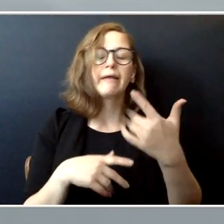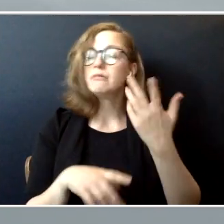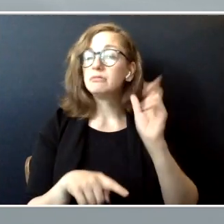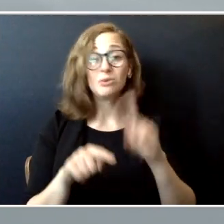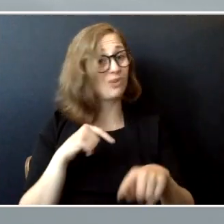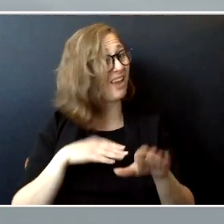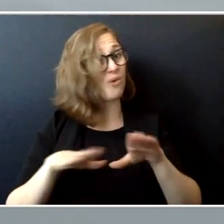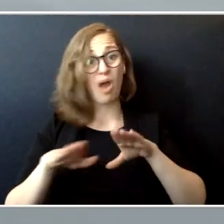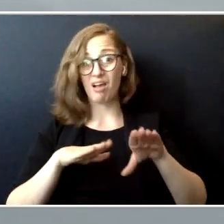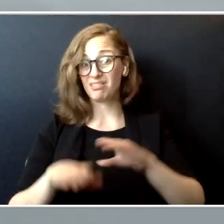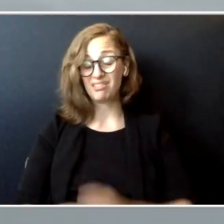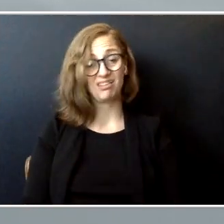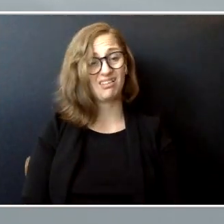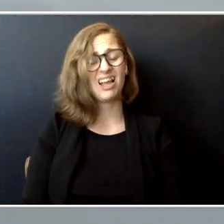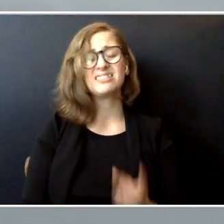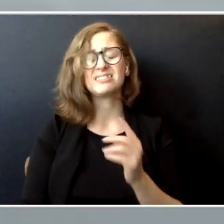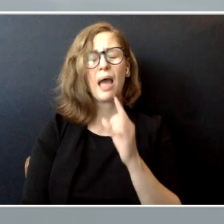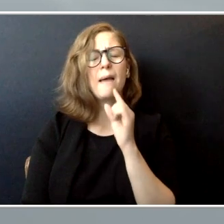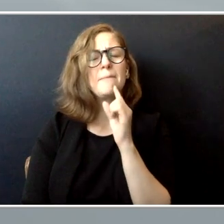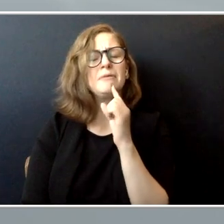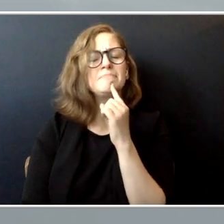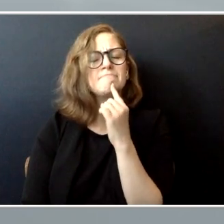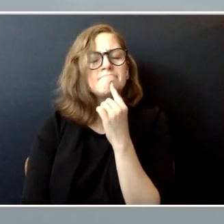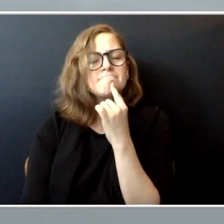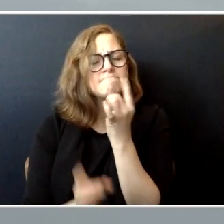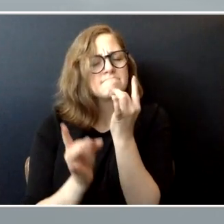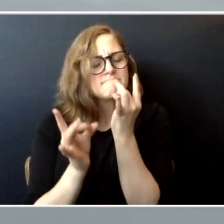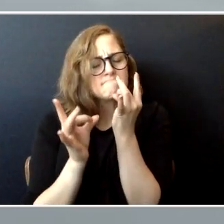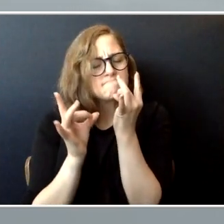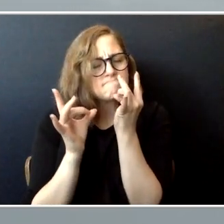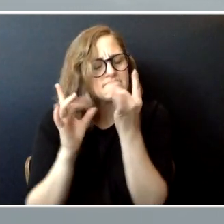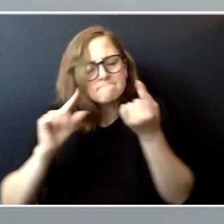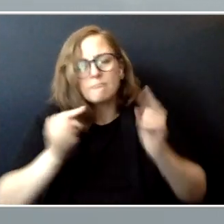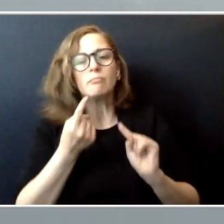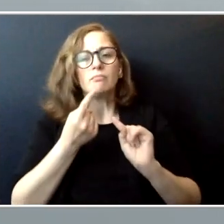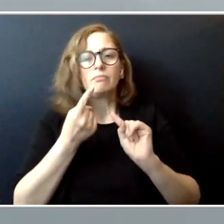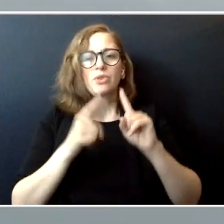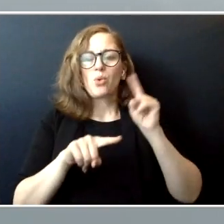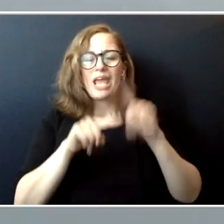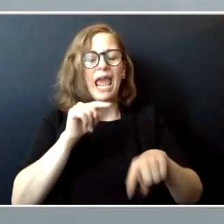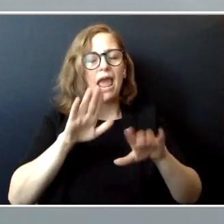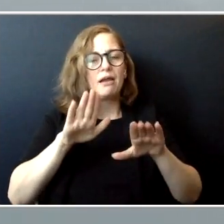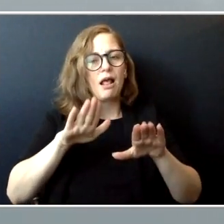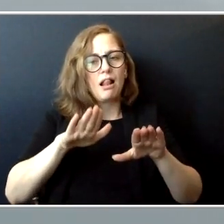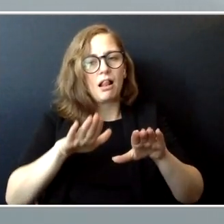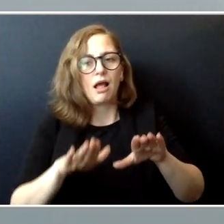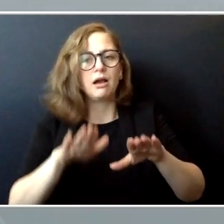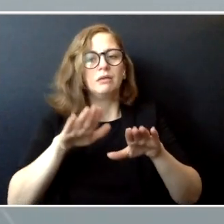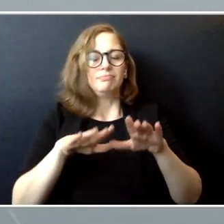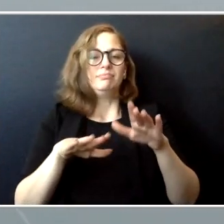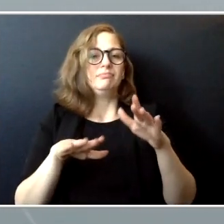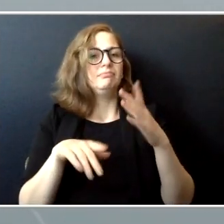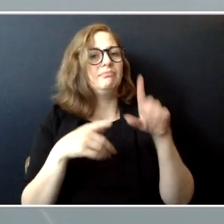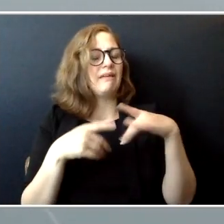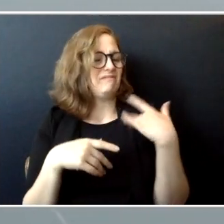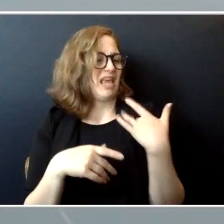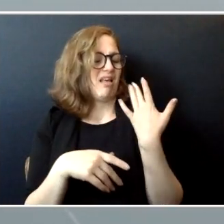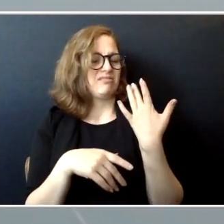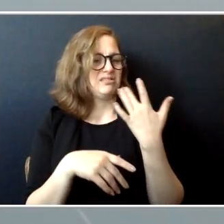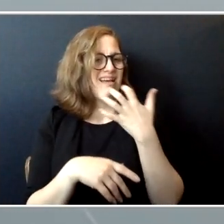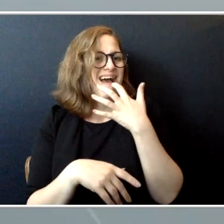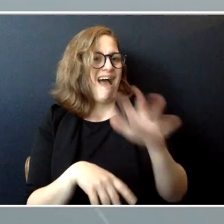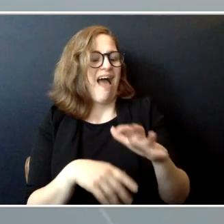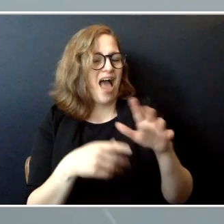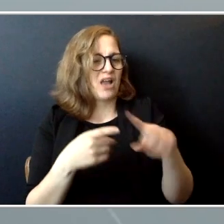It's just excruciating. You can't bear any weight. It feels hot or warm to the touch. Not even the